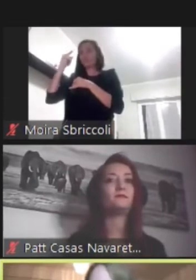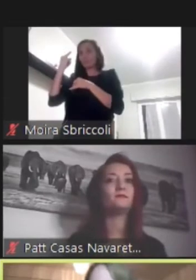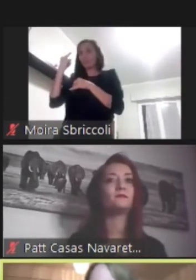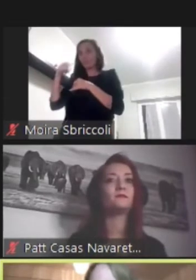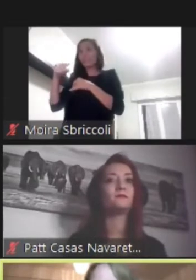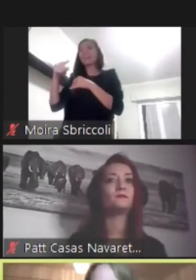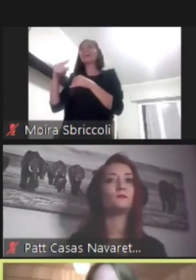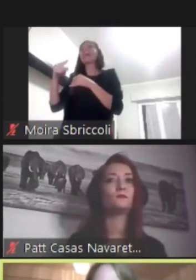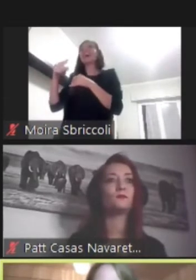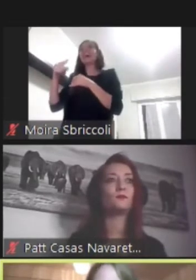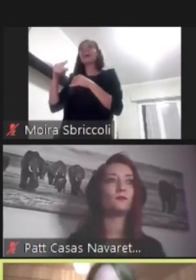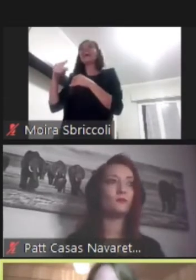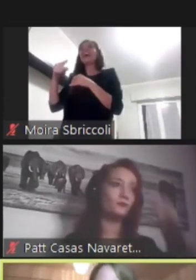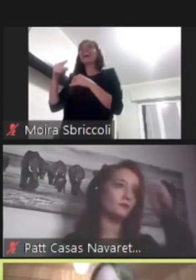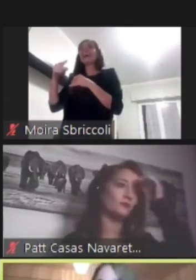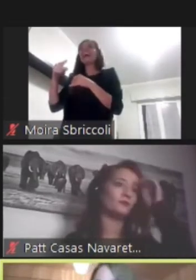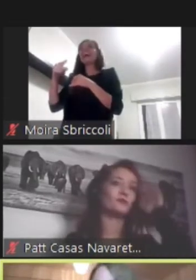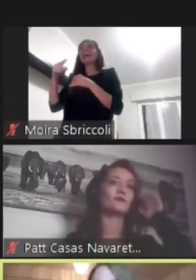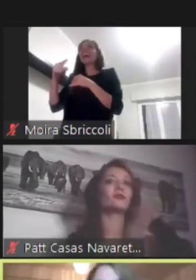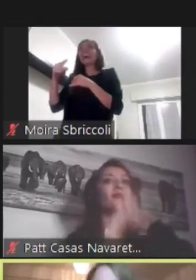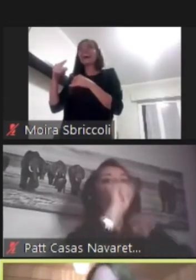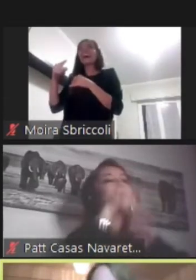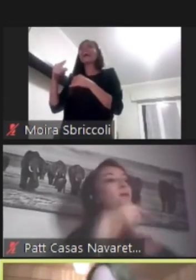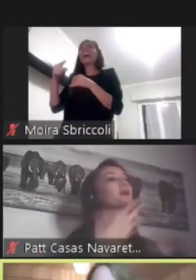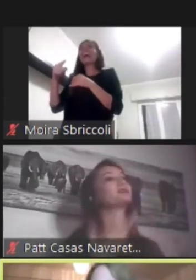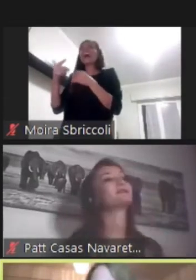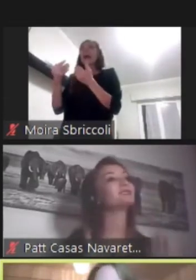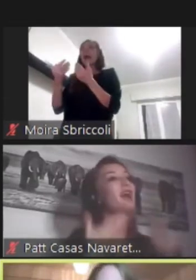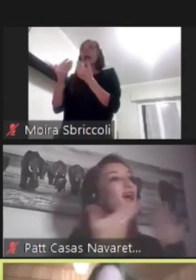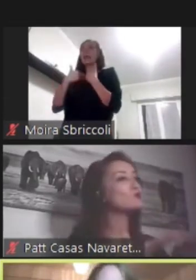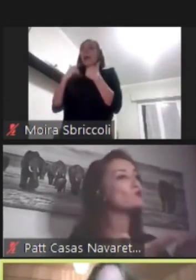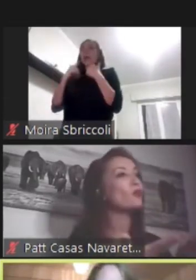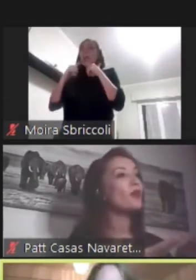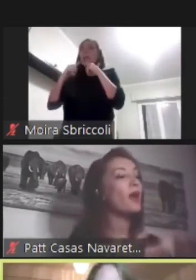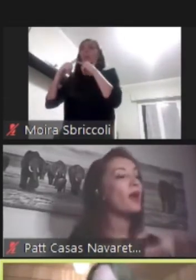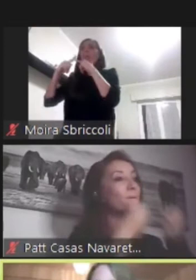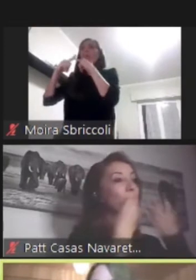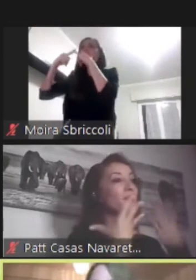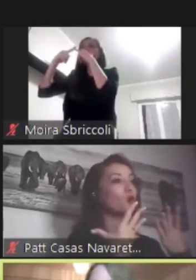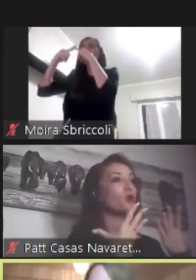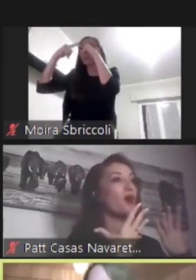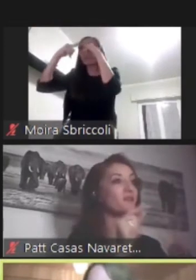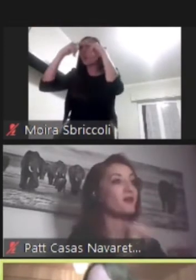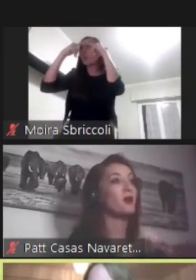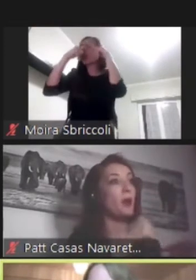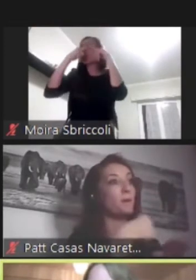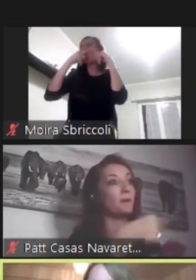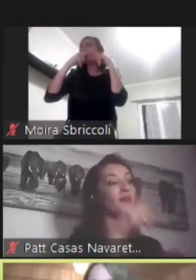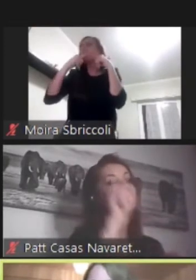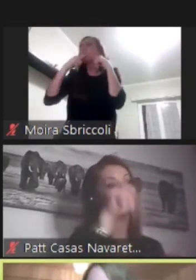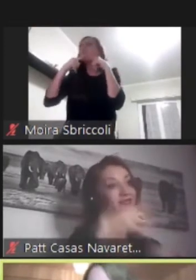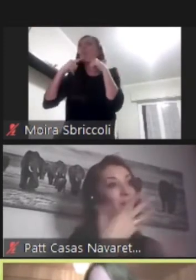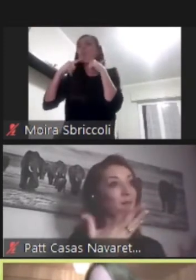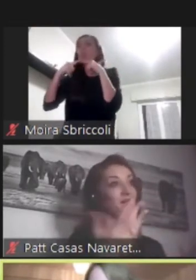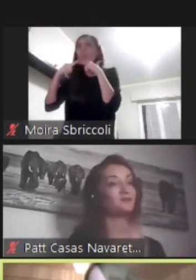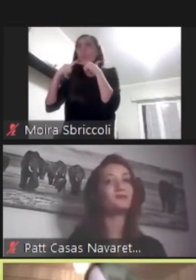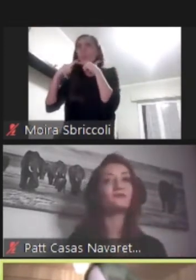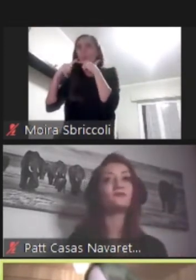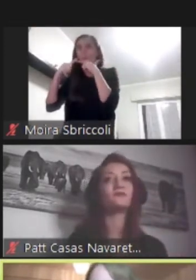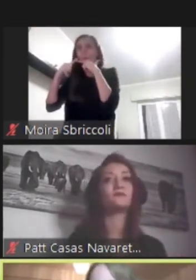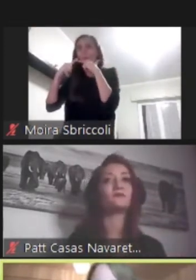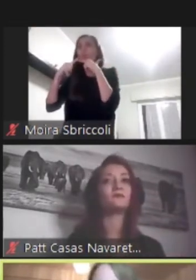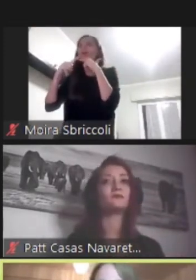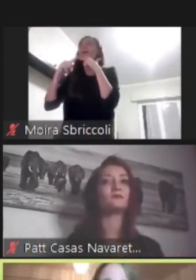prevent premature aging. It'll also prevent the fine lines and the dark spots and the